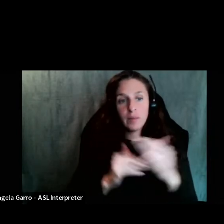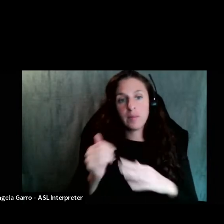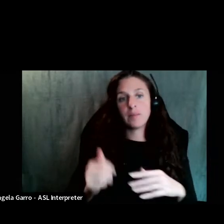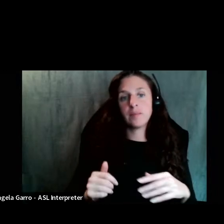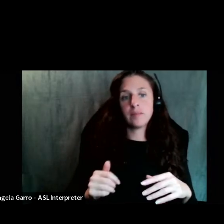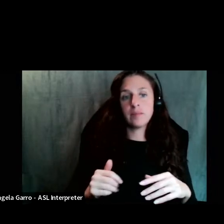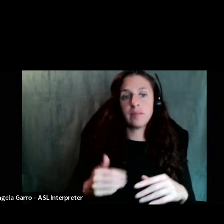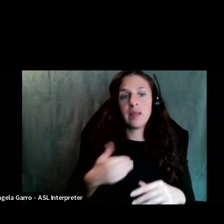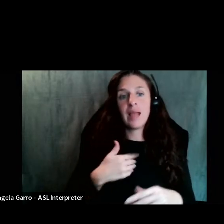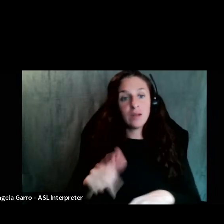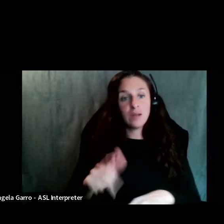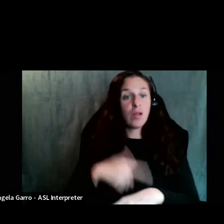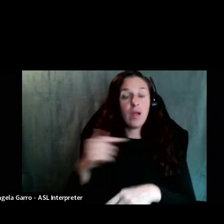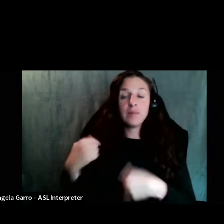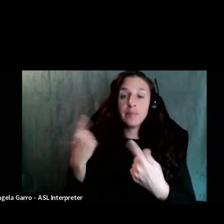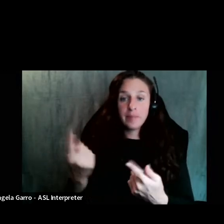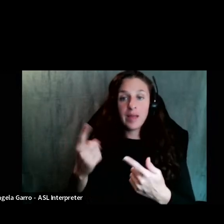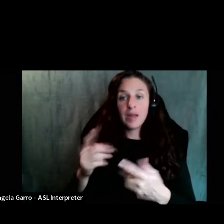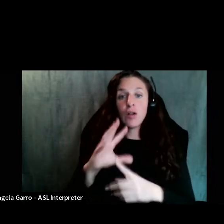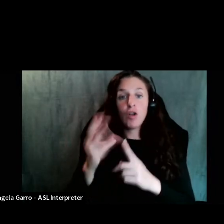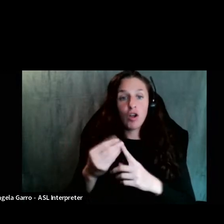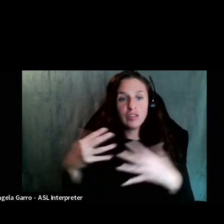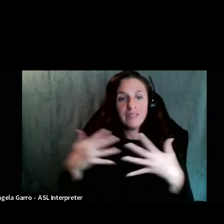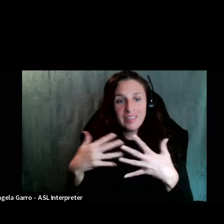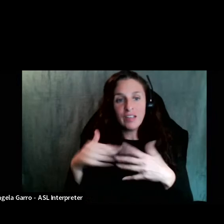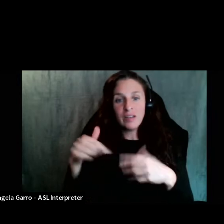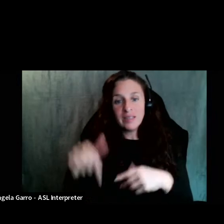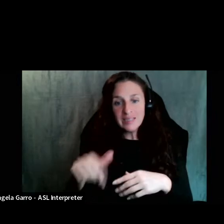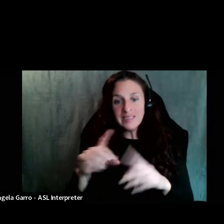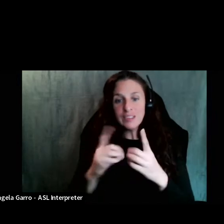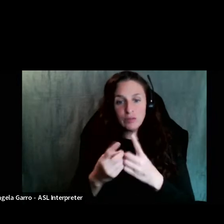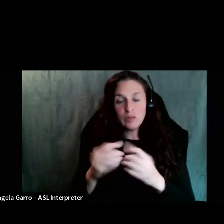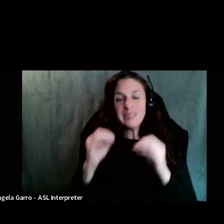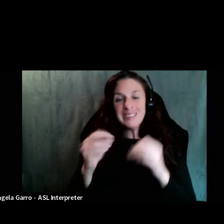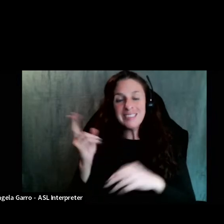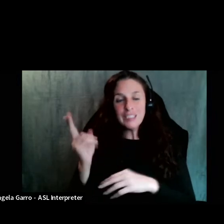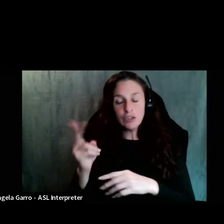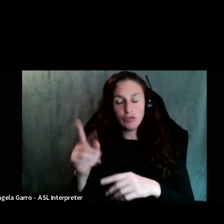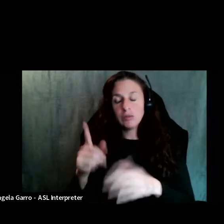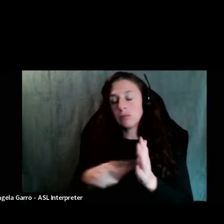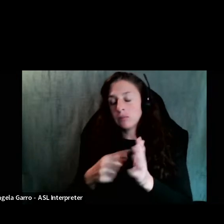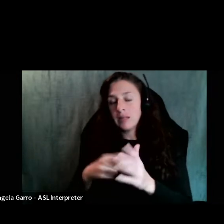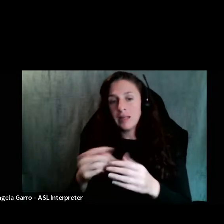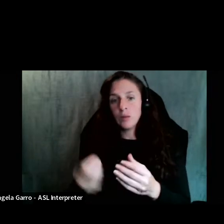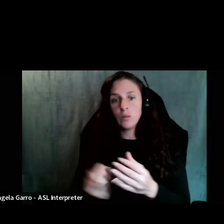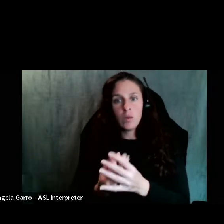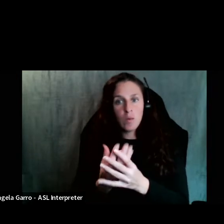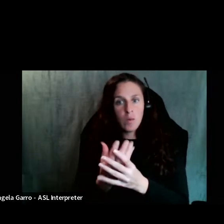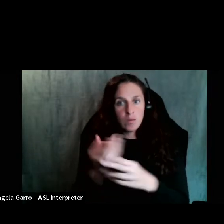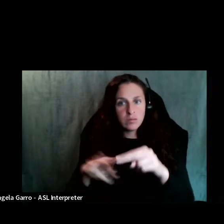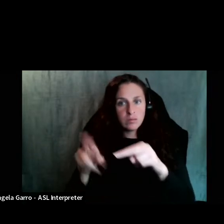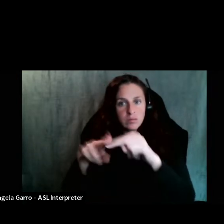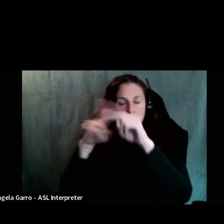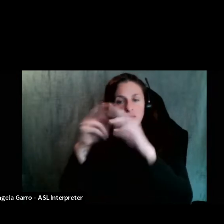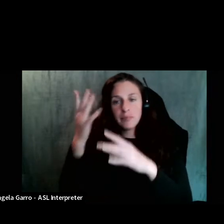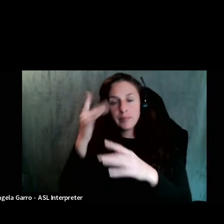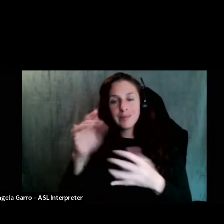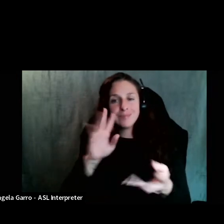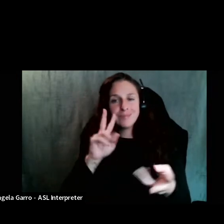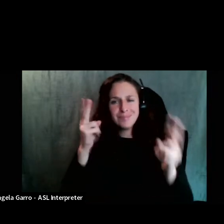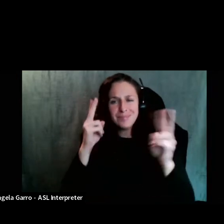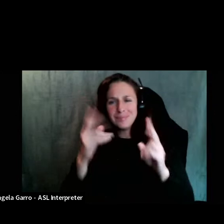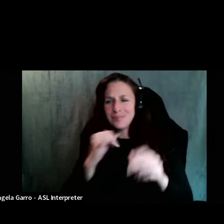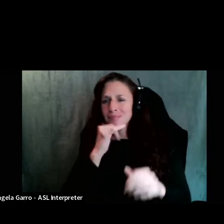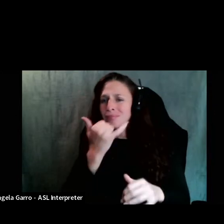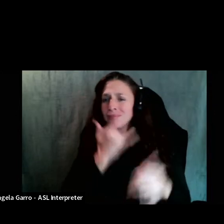There has long been a culture of fear in this district to teach history at times, and that fear has grown in recent years with the rise of mis and disinformation nationwide, as